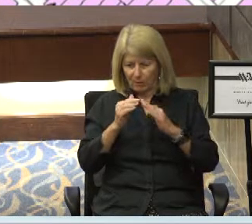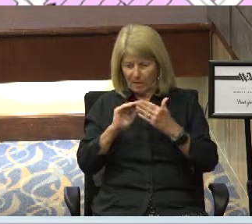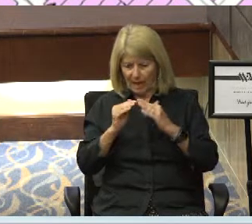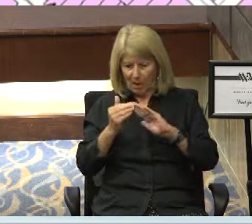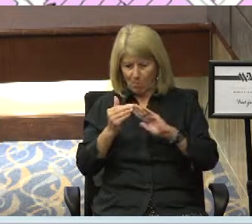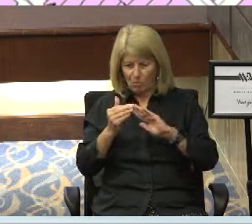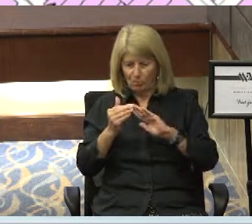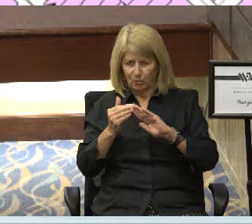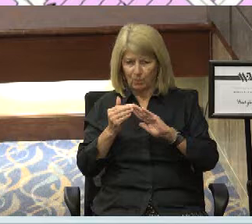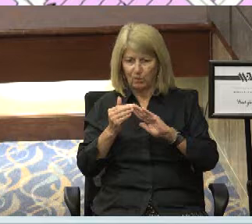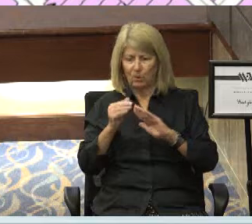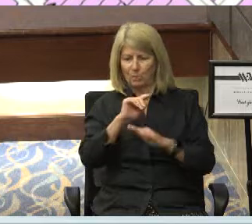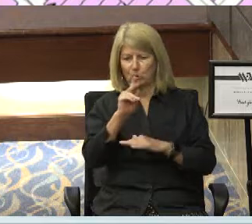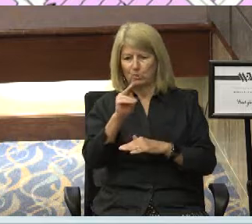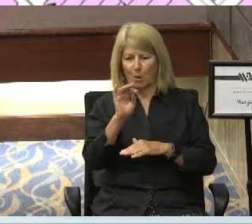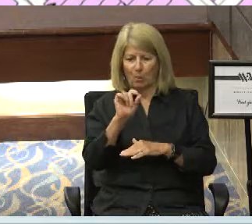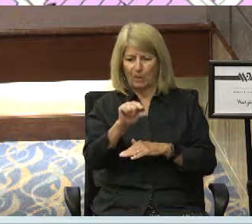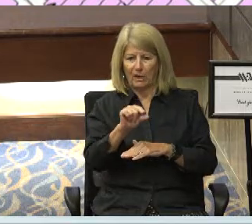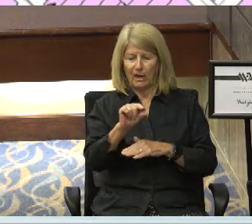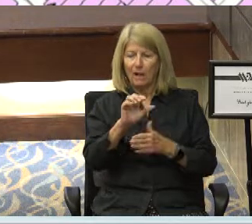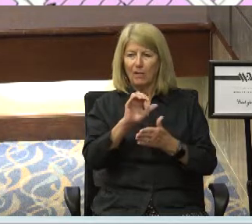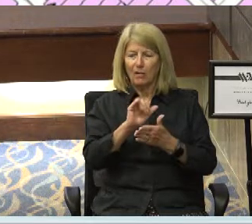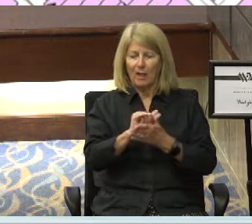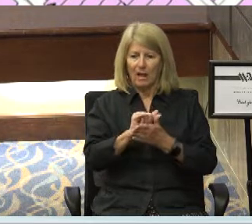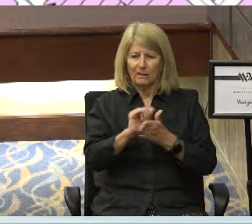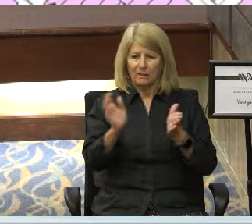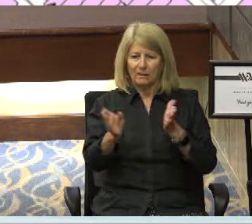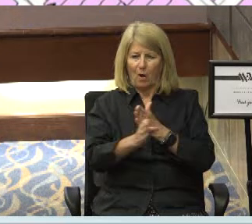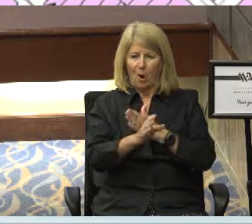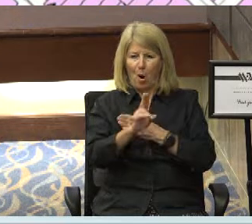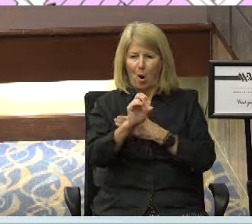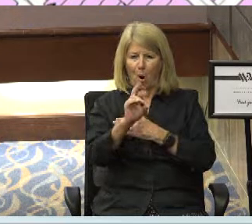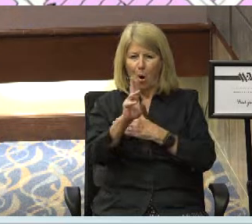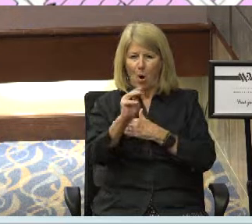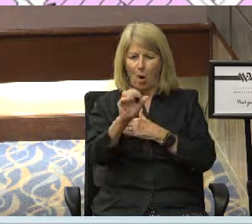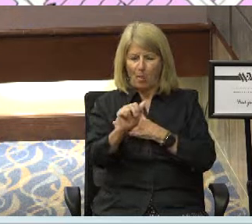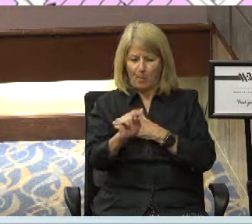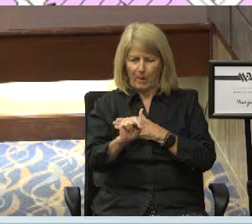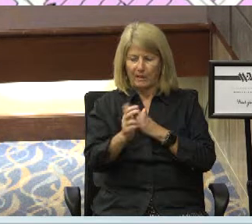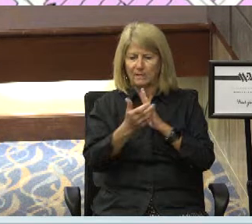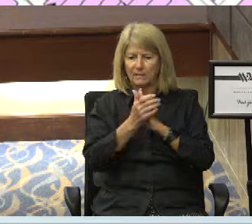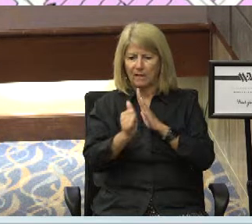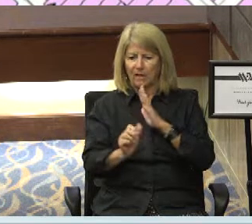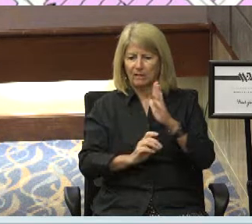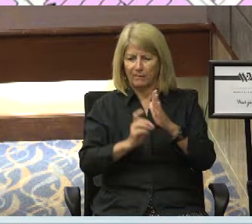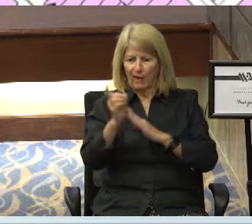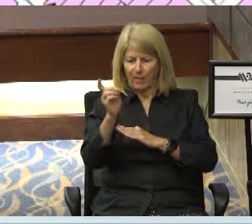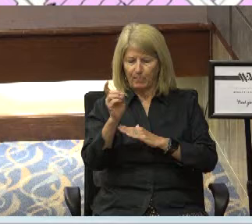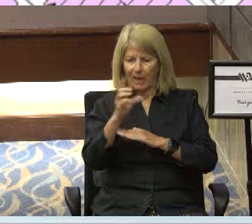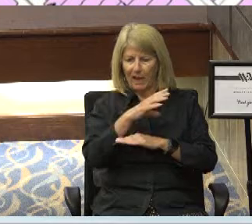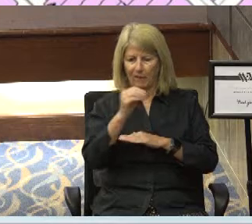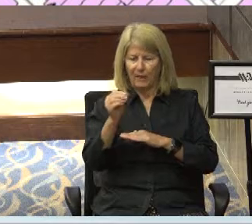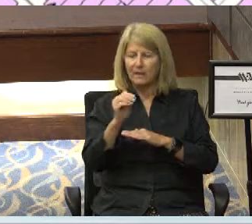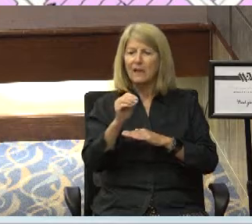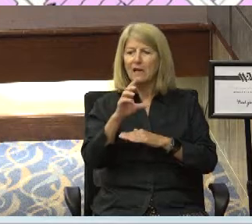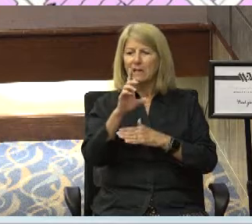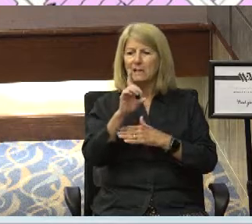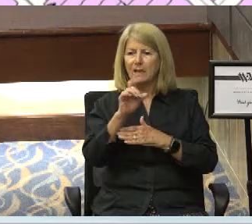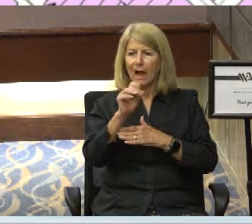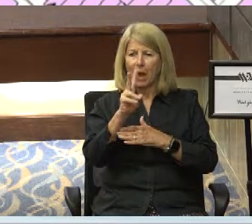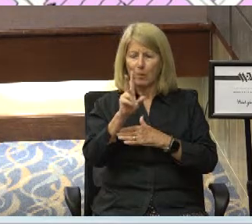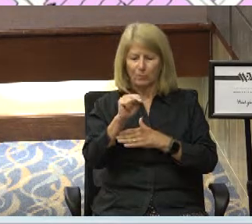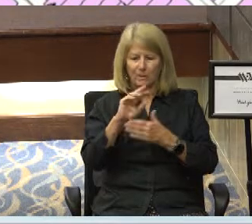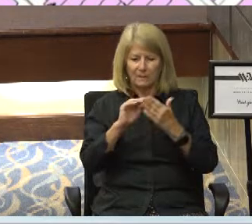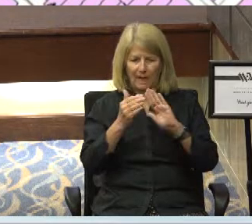district that is more in line with urban scale development. This property is also in our downtown overlay. There's a